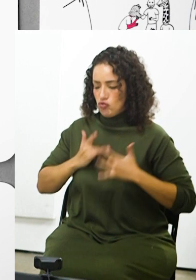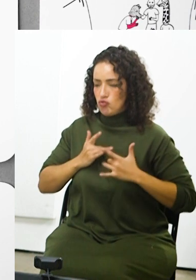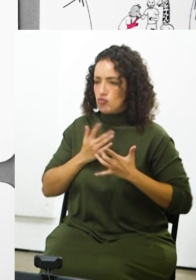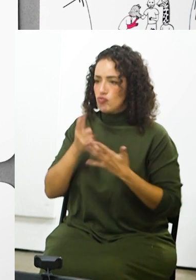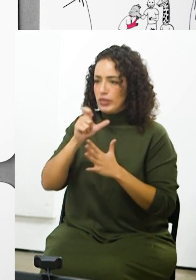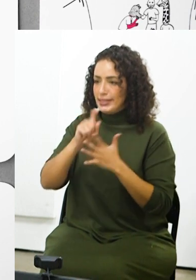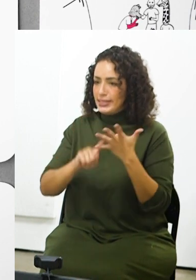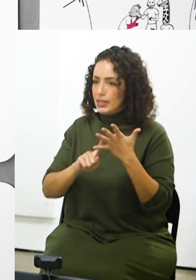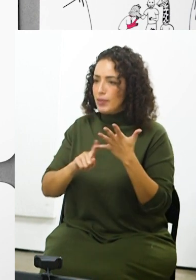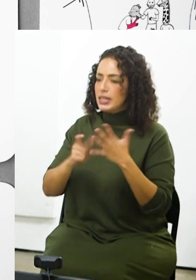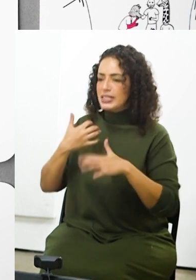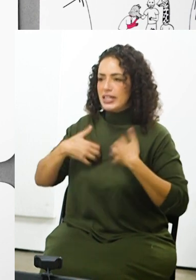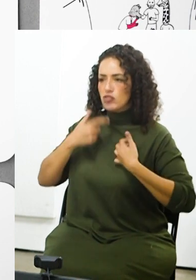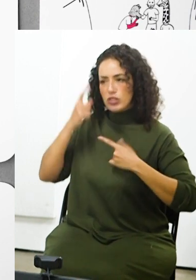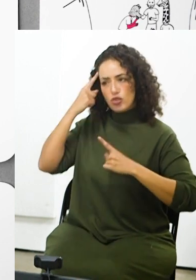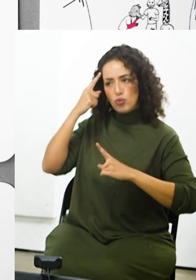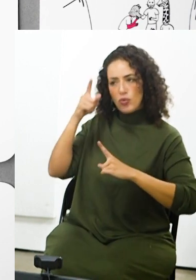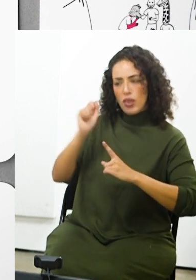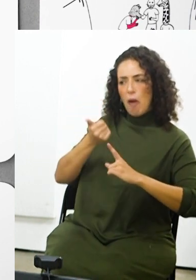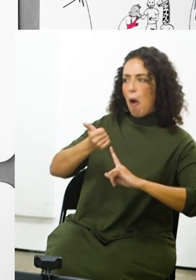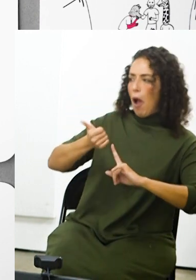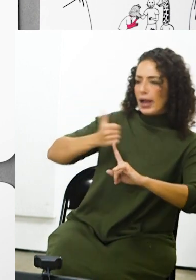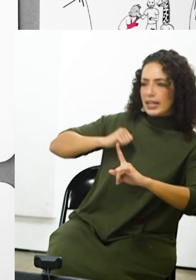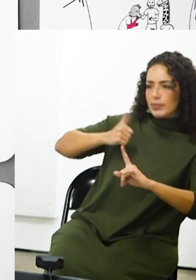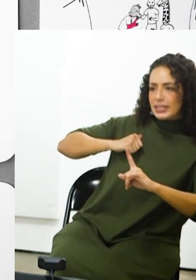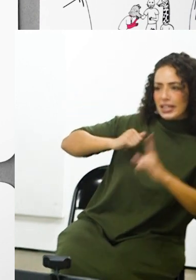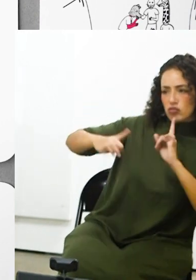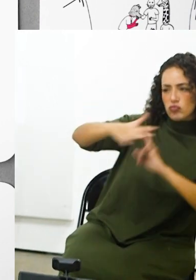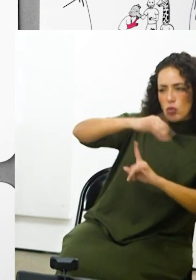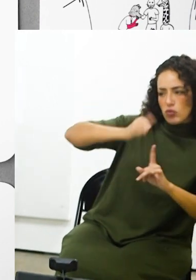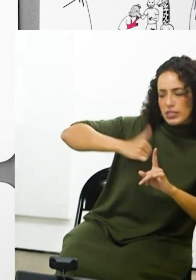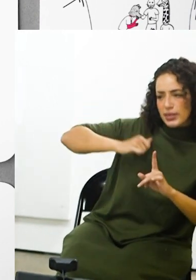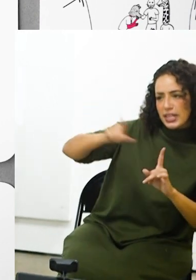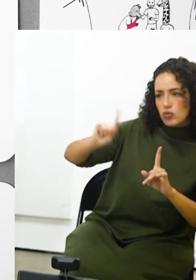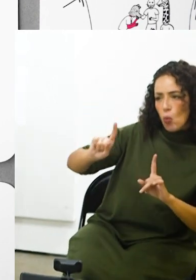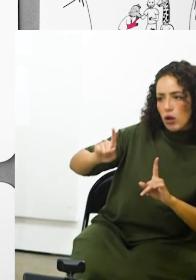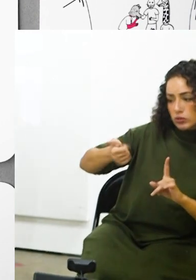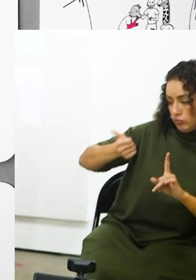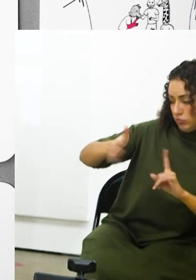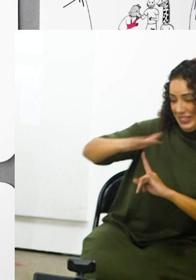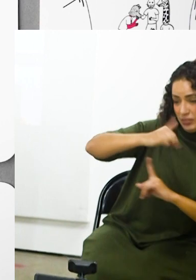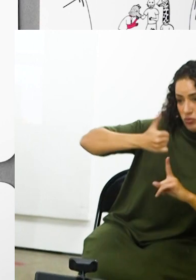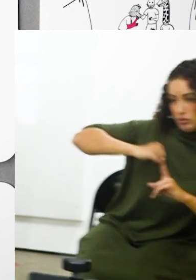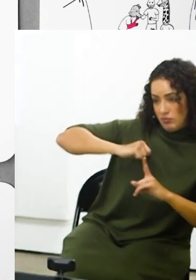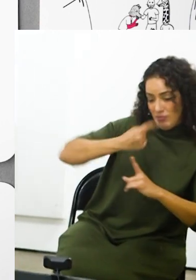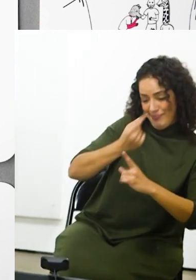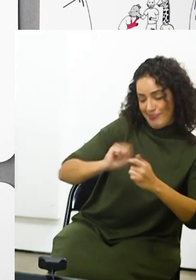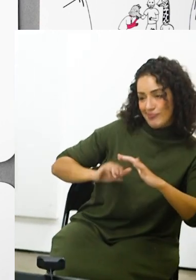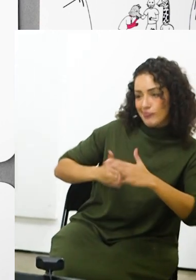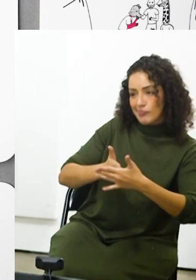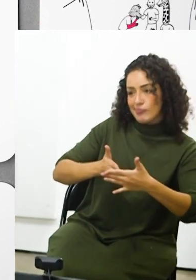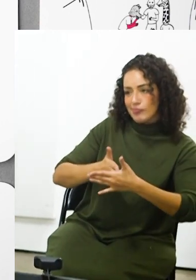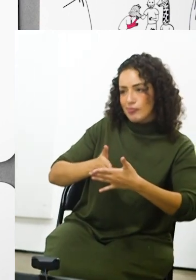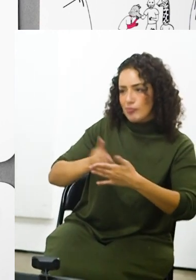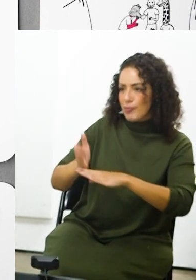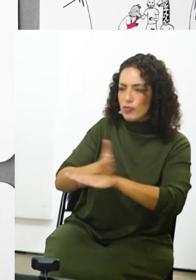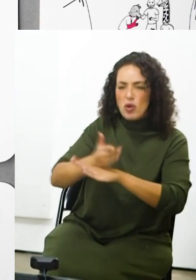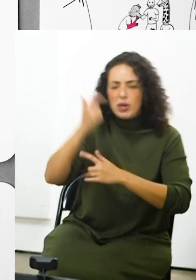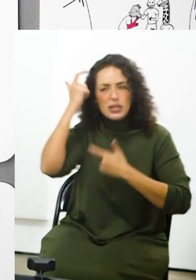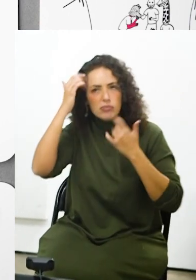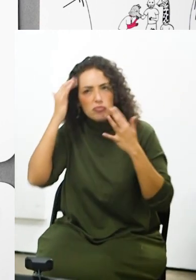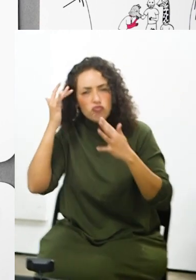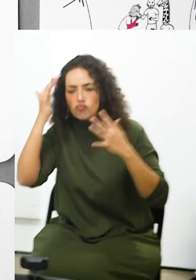really interesting to see like how this barriers existed that I didn't really think about much before,